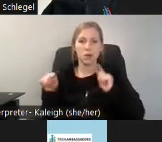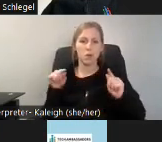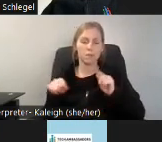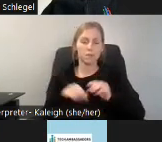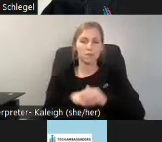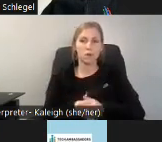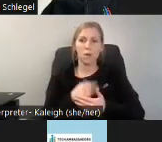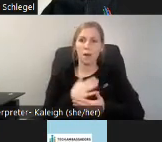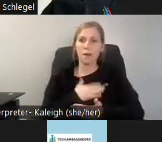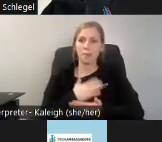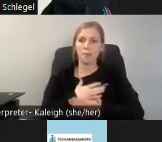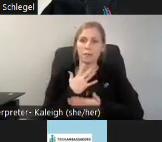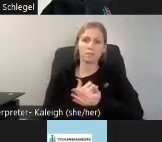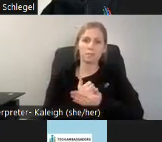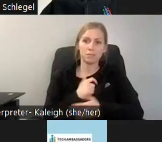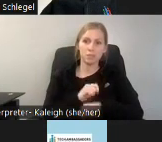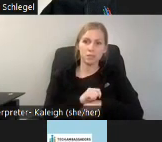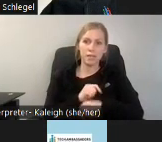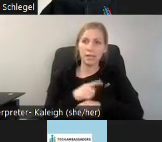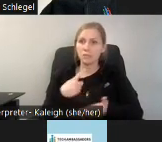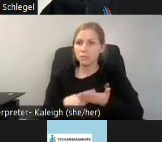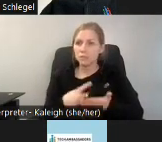to talk about those.